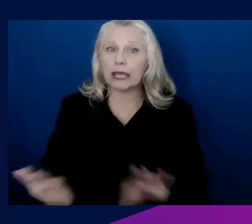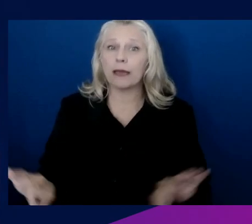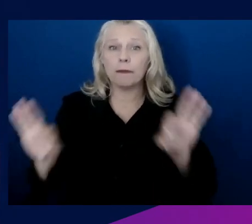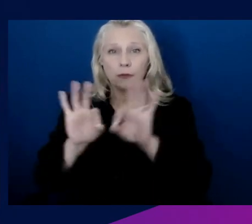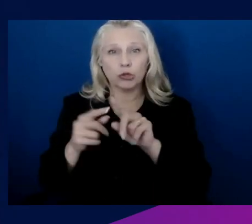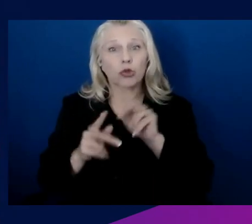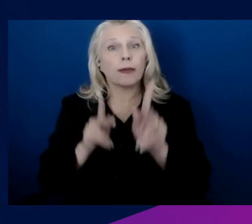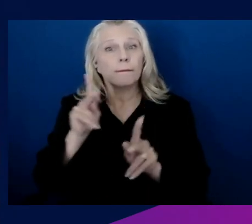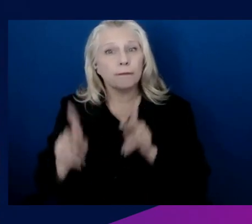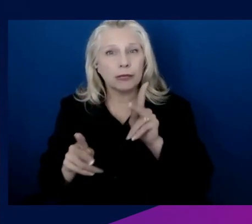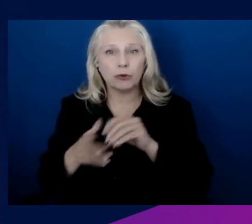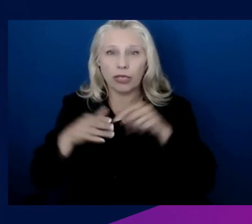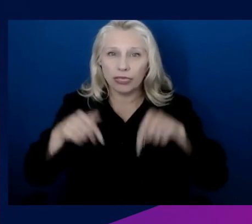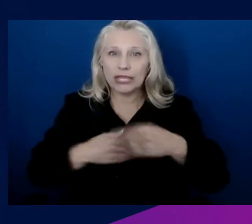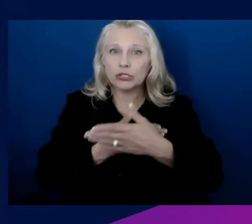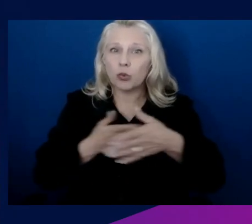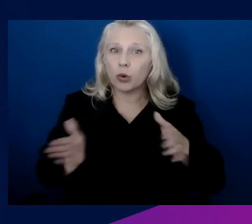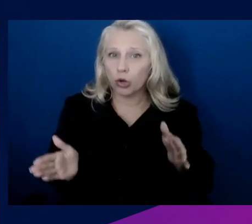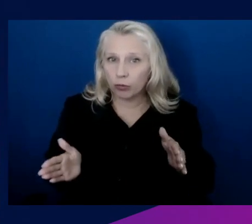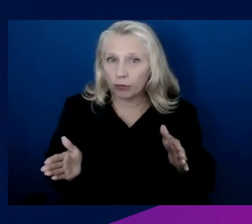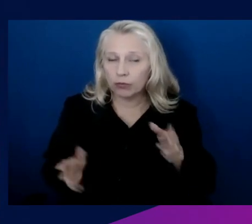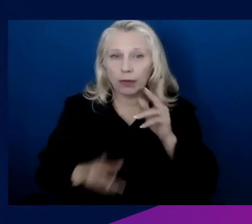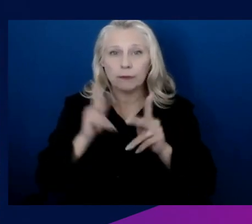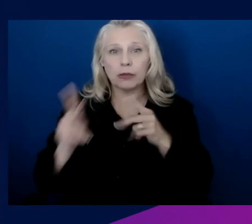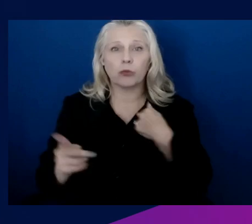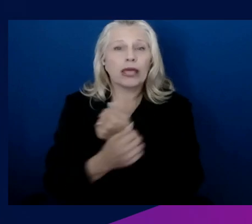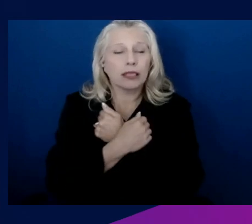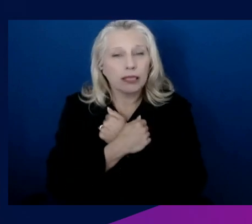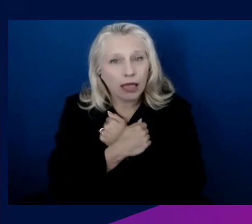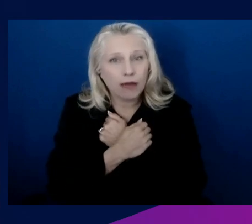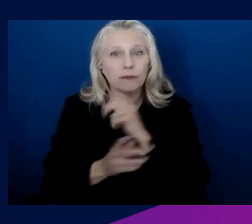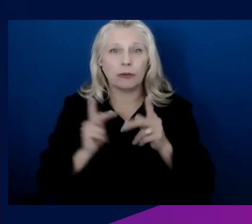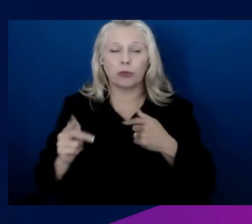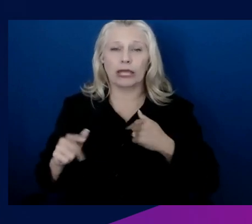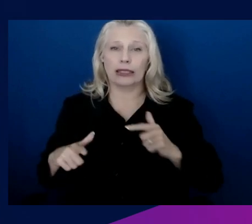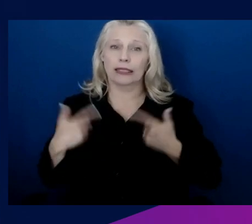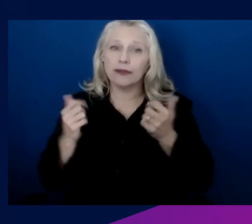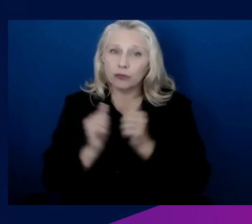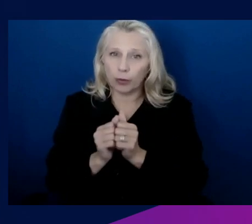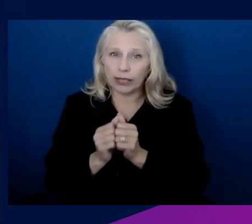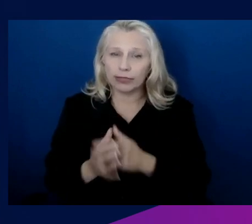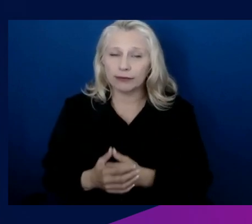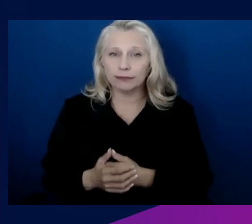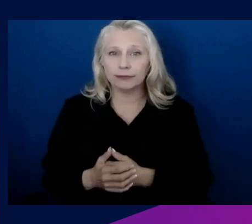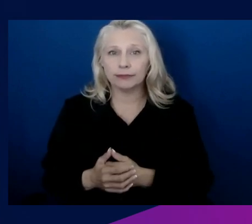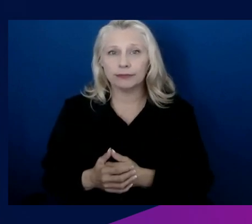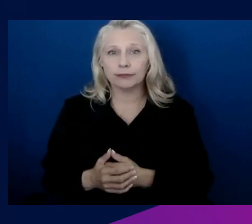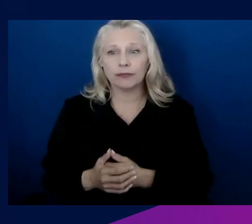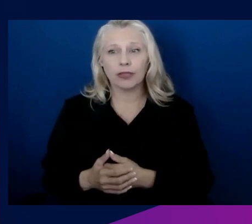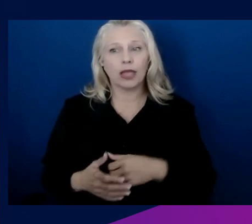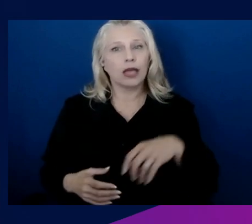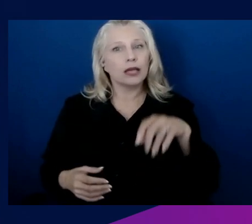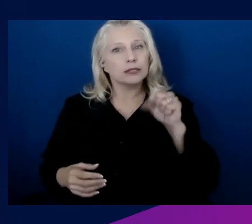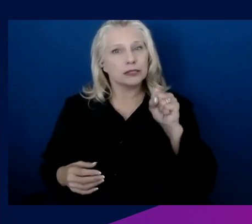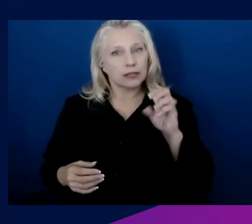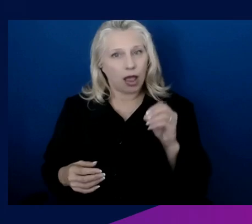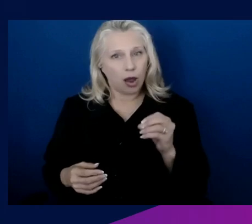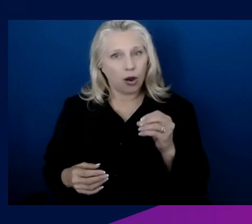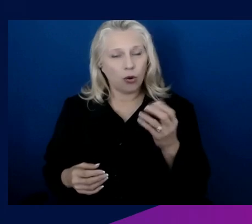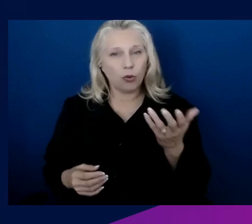people in this room, the people that we love, the people that we live with. And so